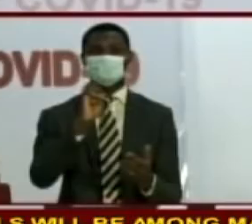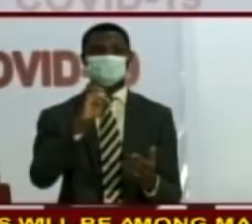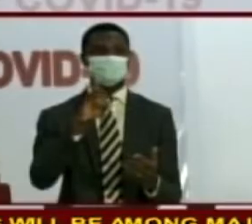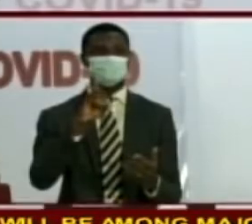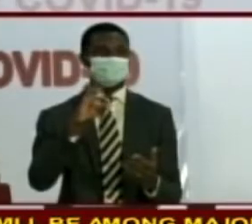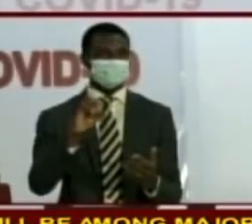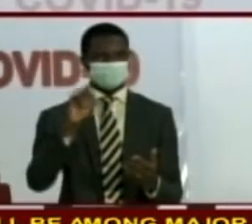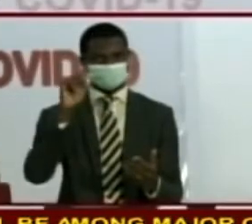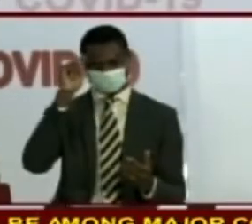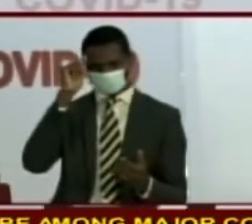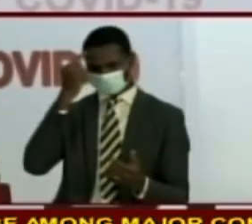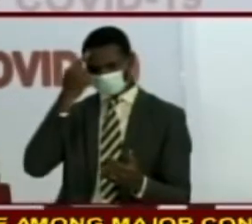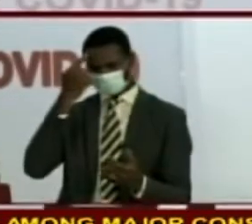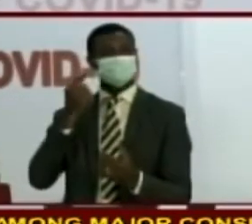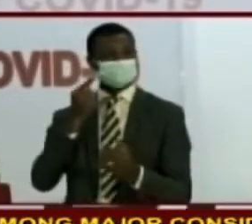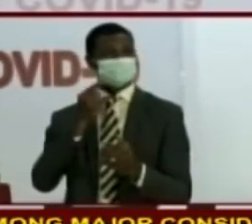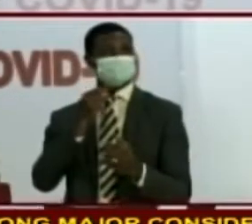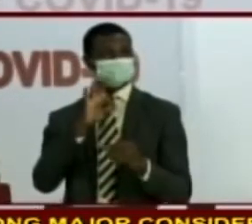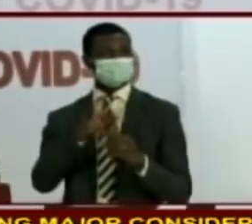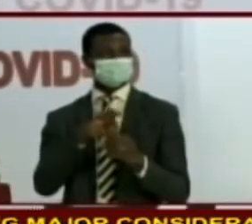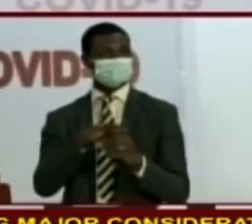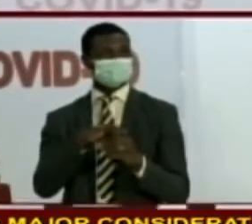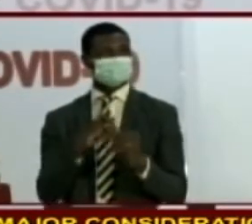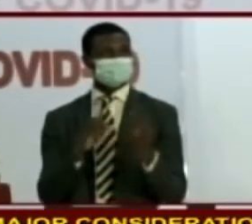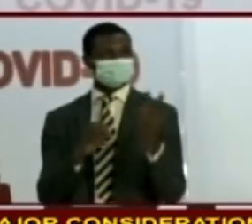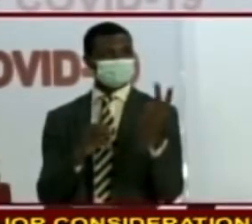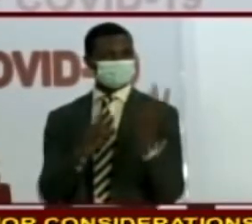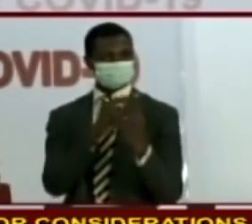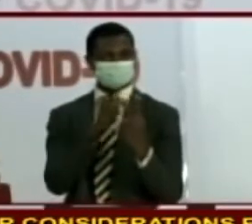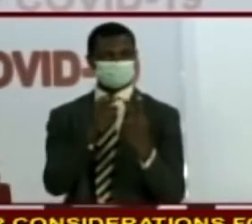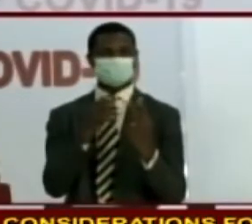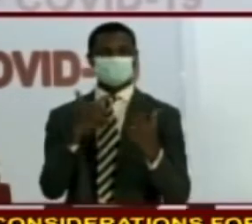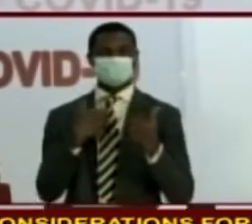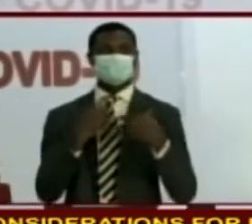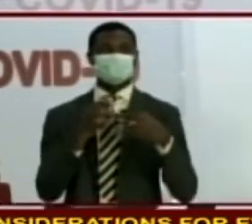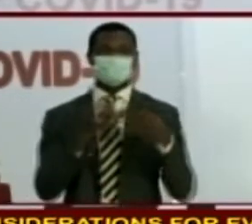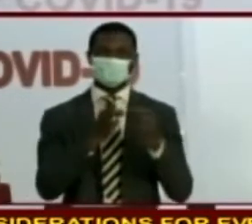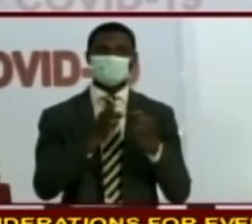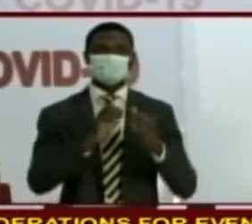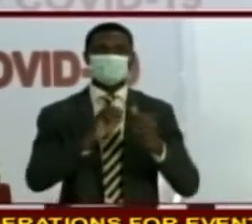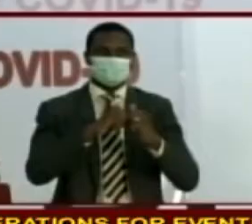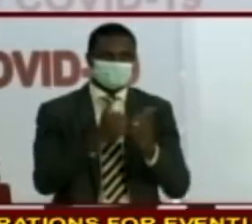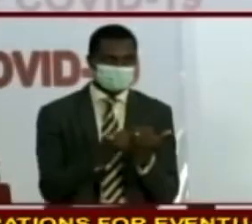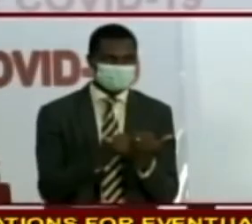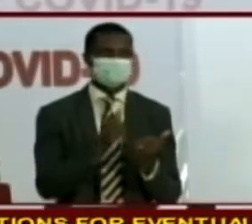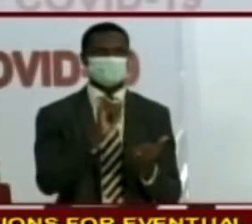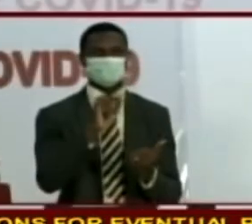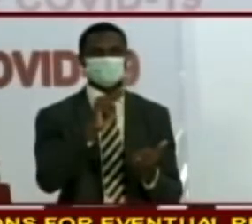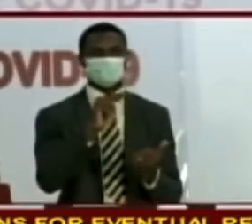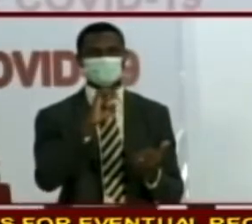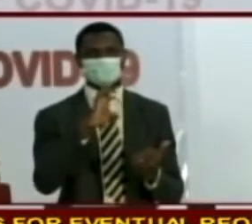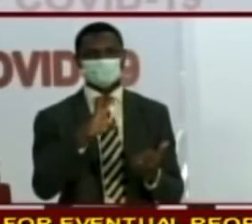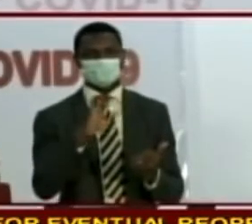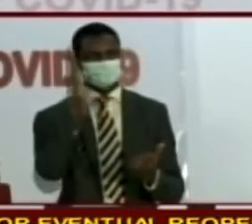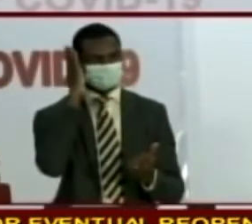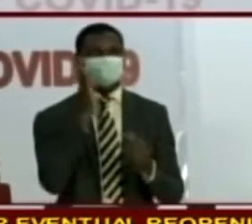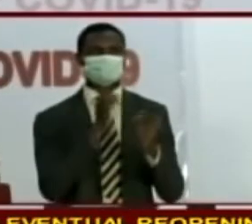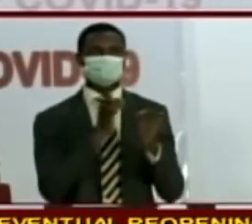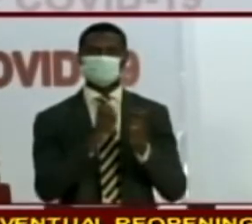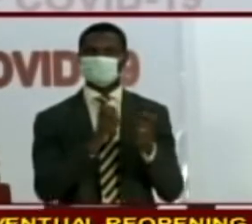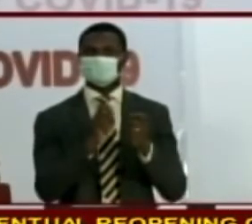governorship elections. They have issued guidelines, they have even given out the time limit for this. But